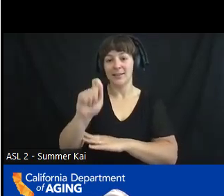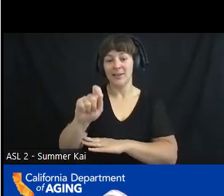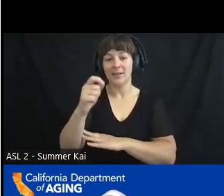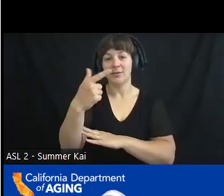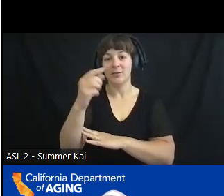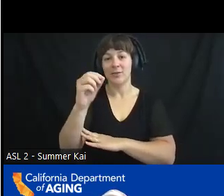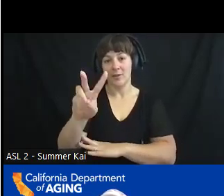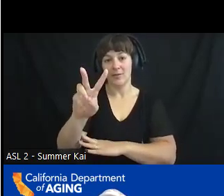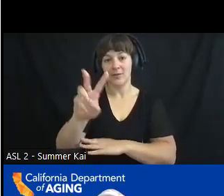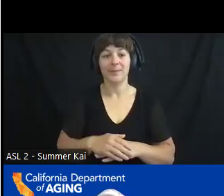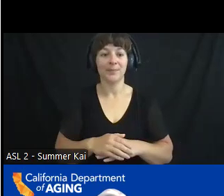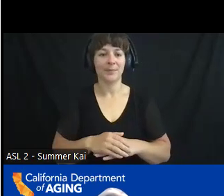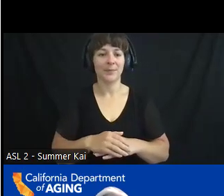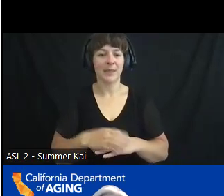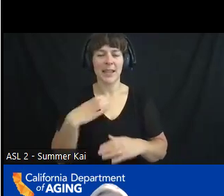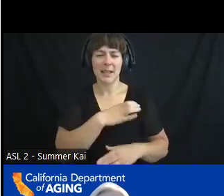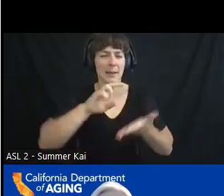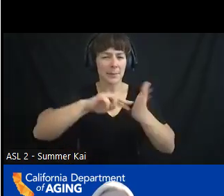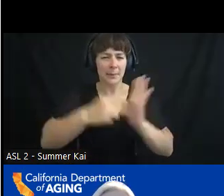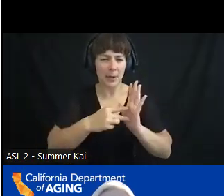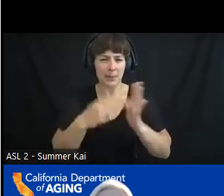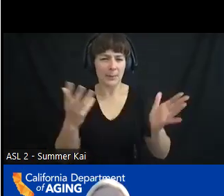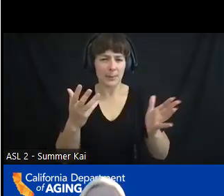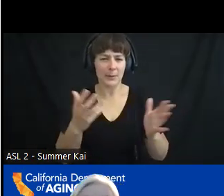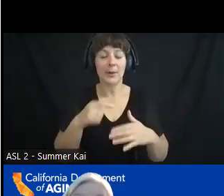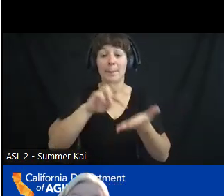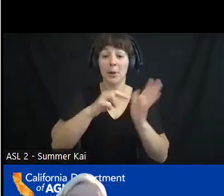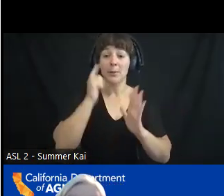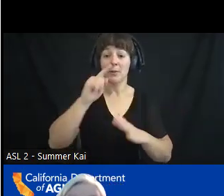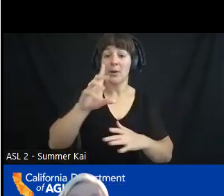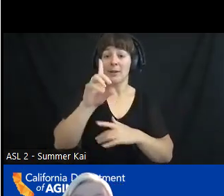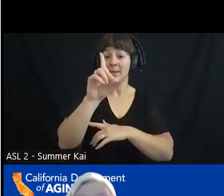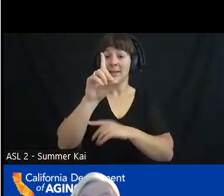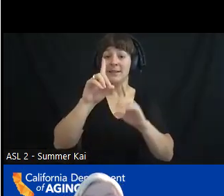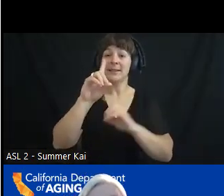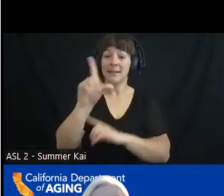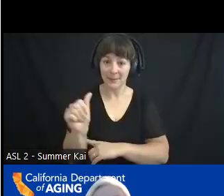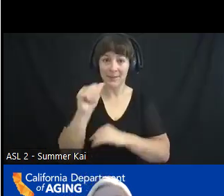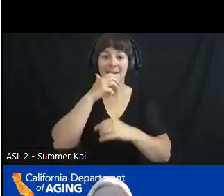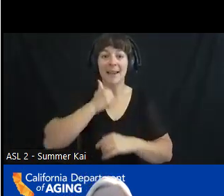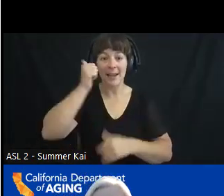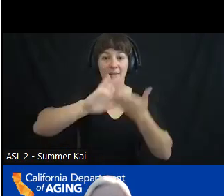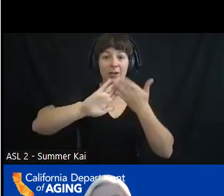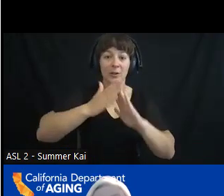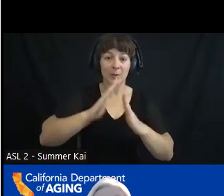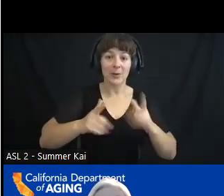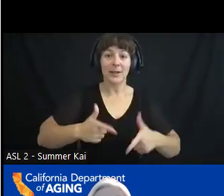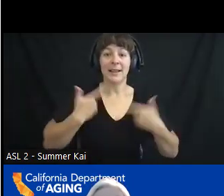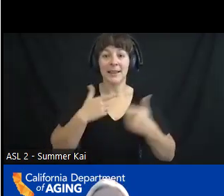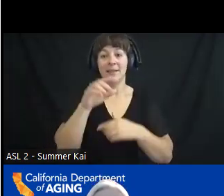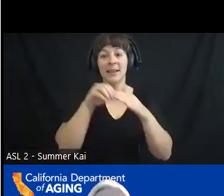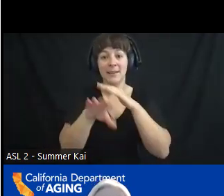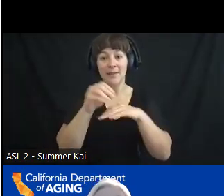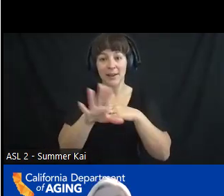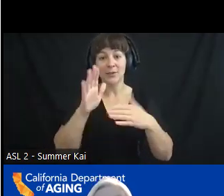The committee purpose. The purpose of the Disability and Aging Community Living Advisory Committee, or DACLAC,